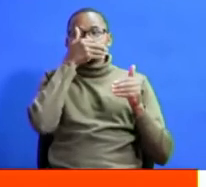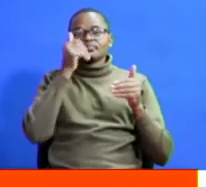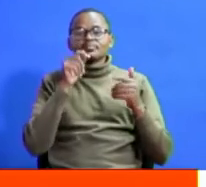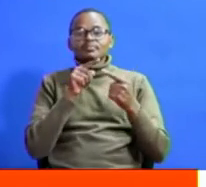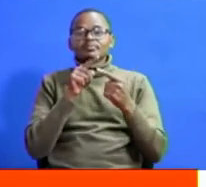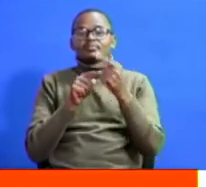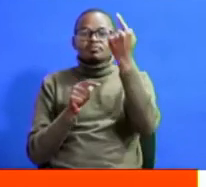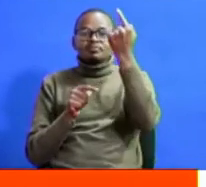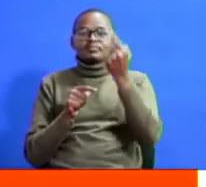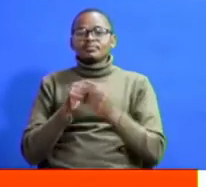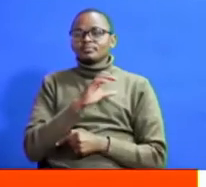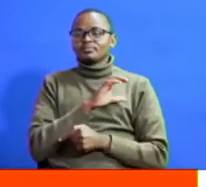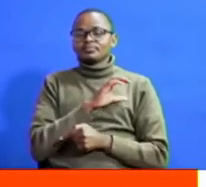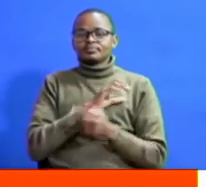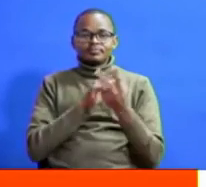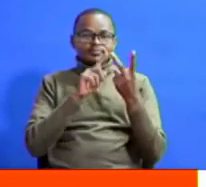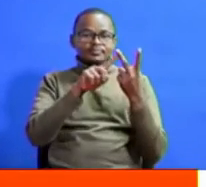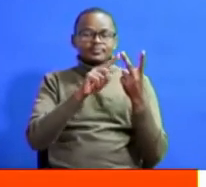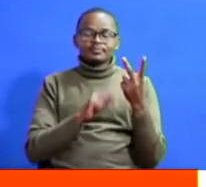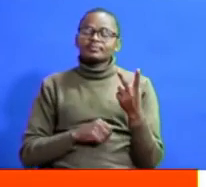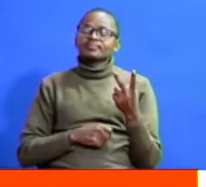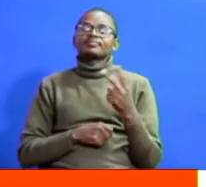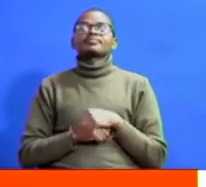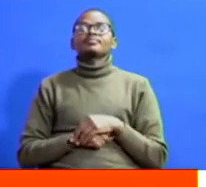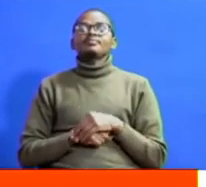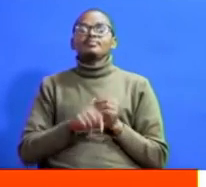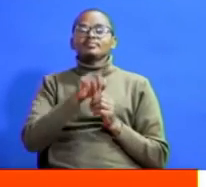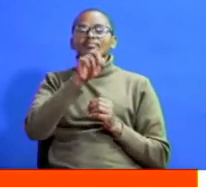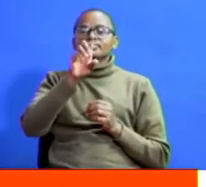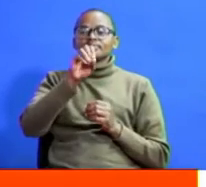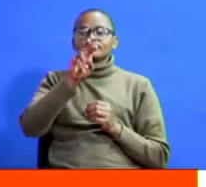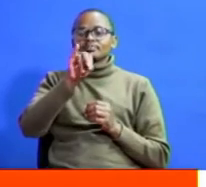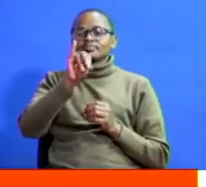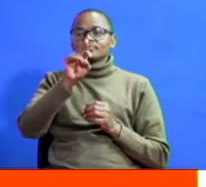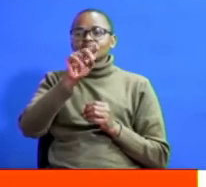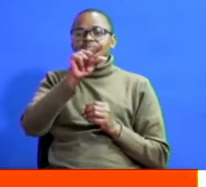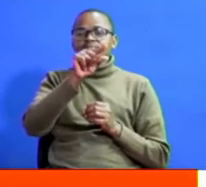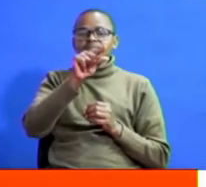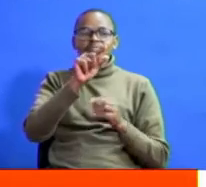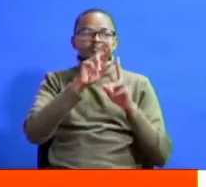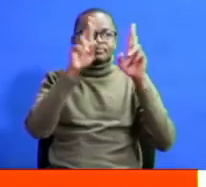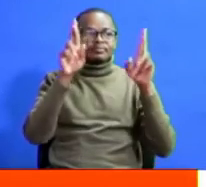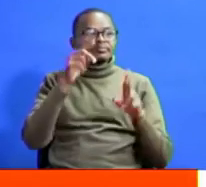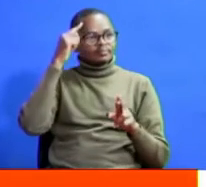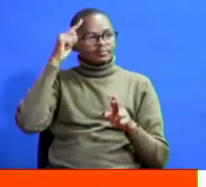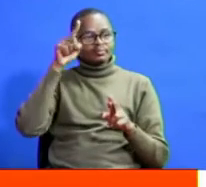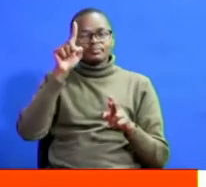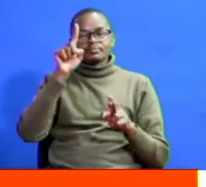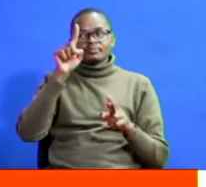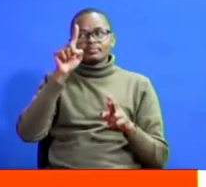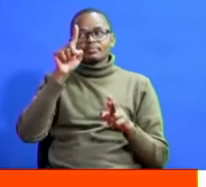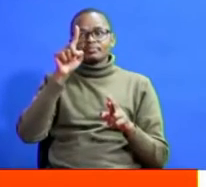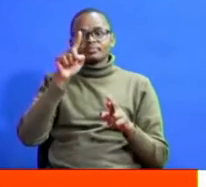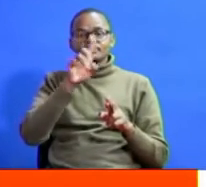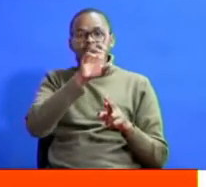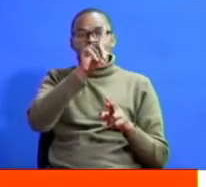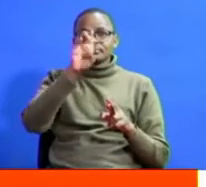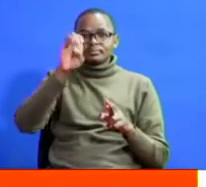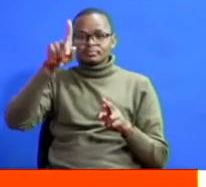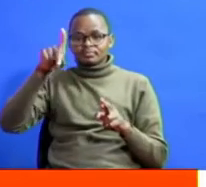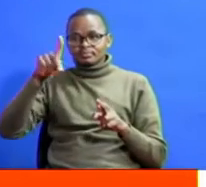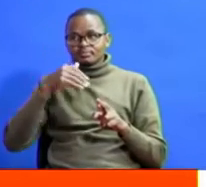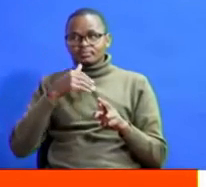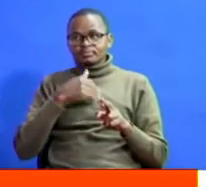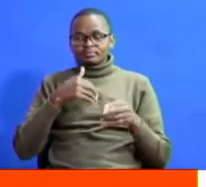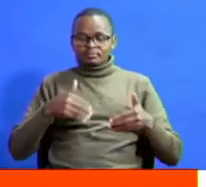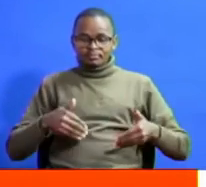one of their own. Mm-hmm. Two, zoning gives room for those who are deep-pocketed. We as the